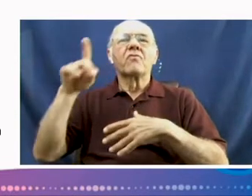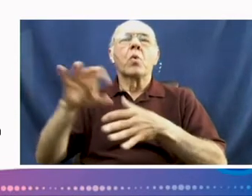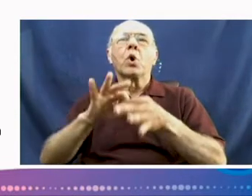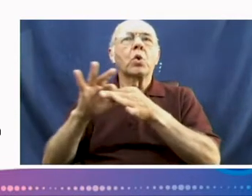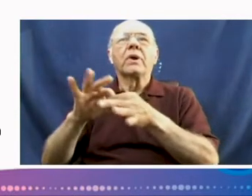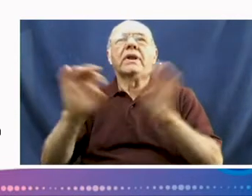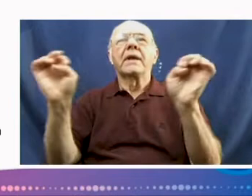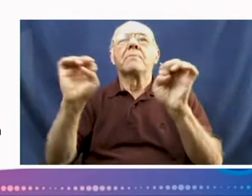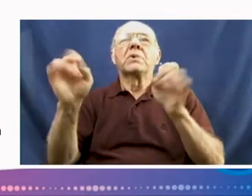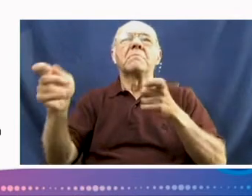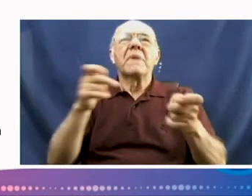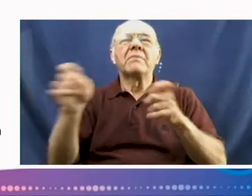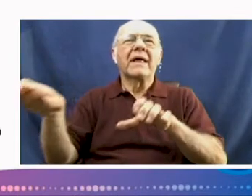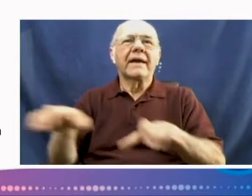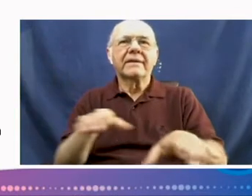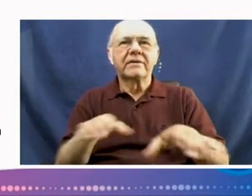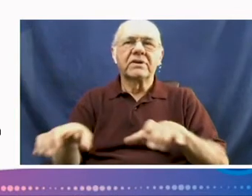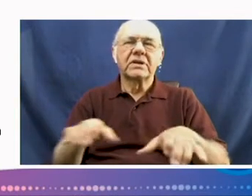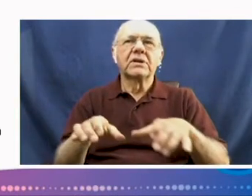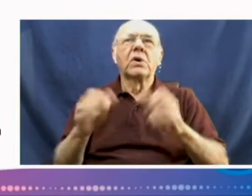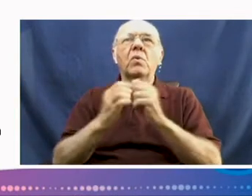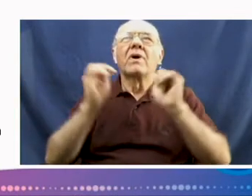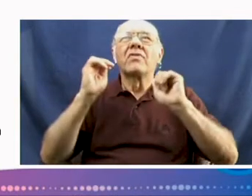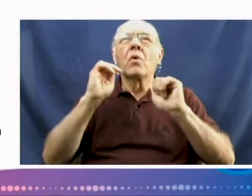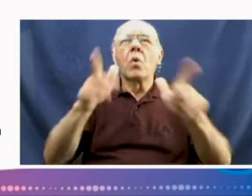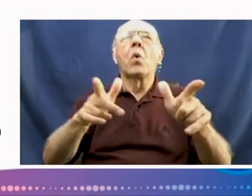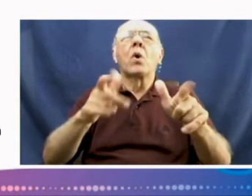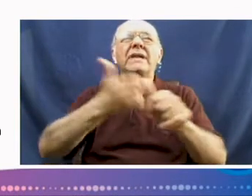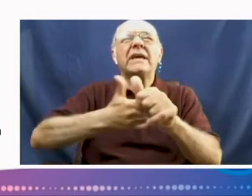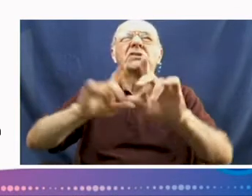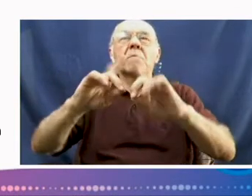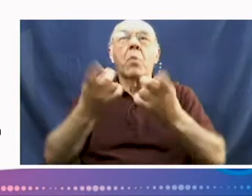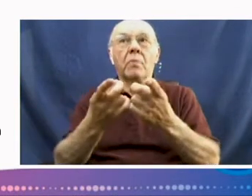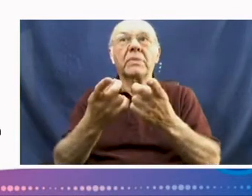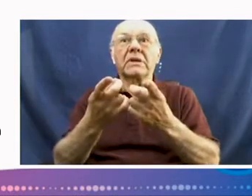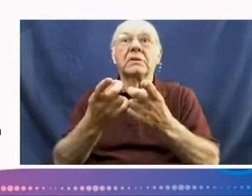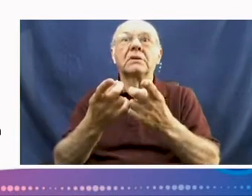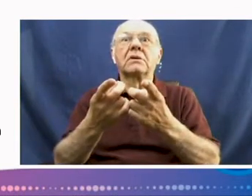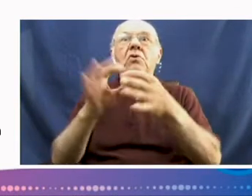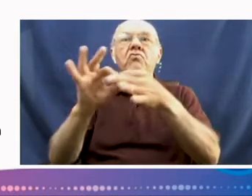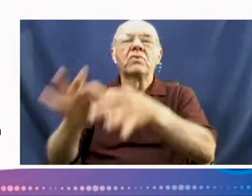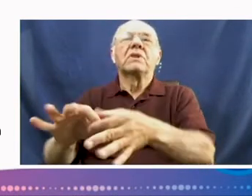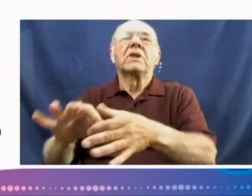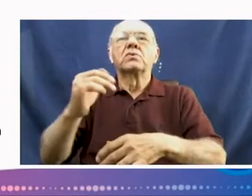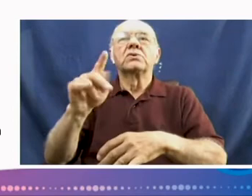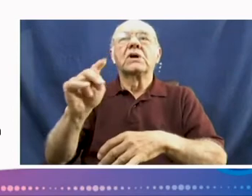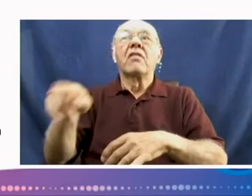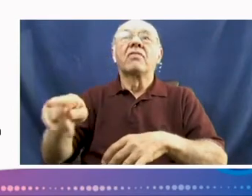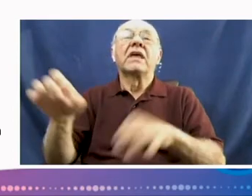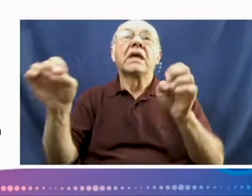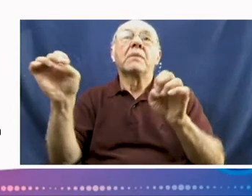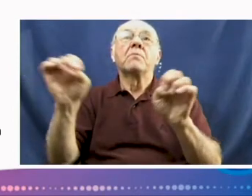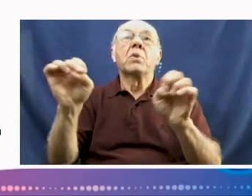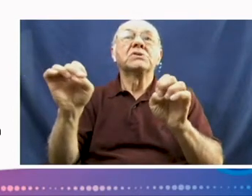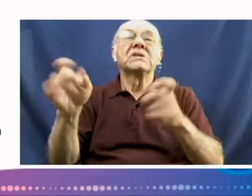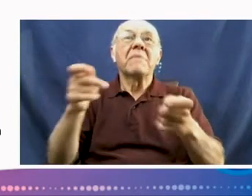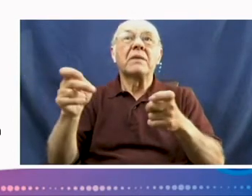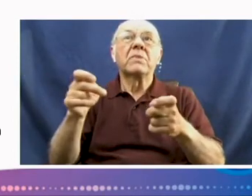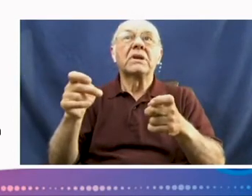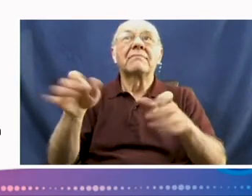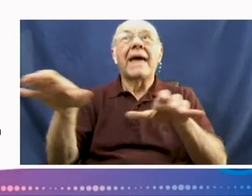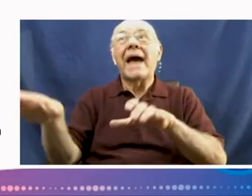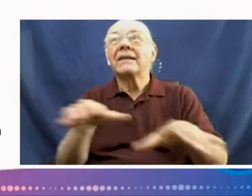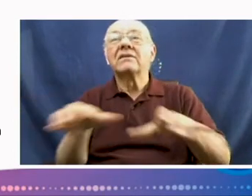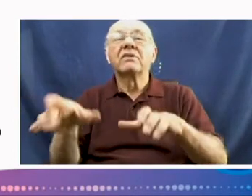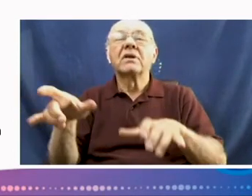management activities with all departments and business lines of New Jersey Transit. These emergency management activities include monitoring